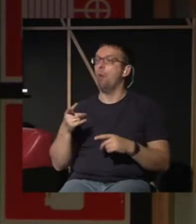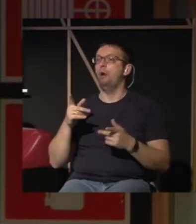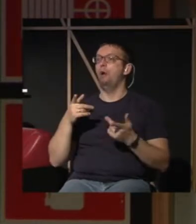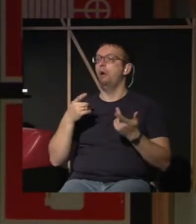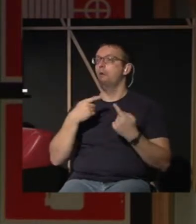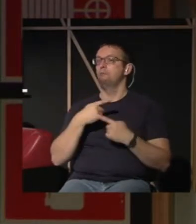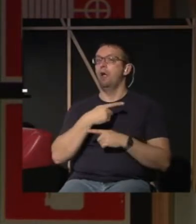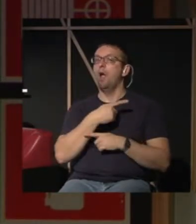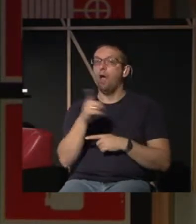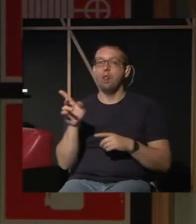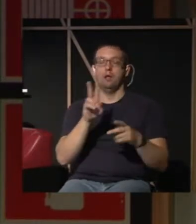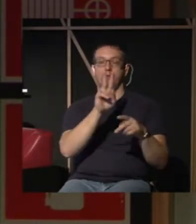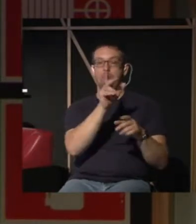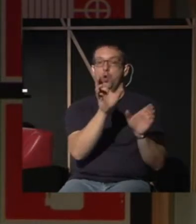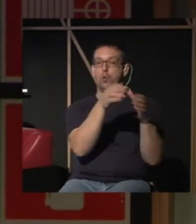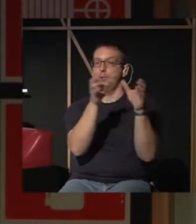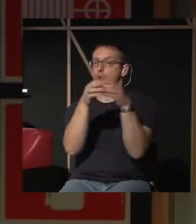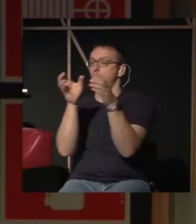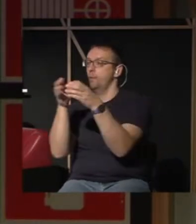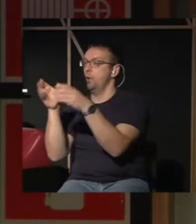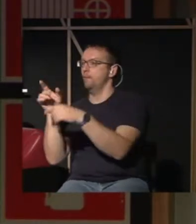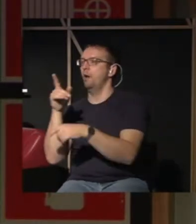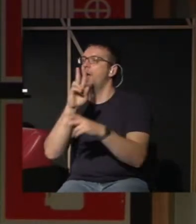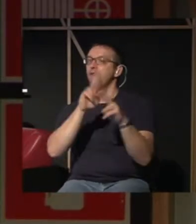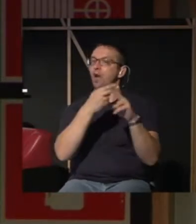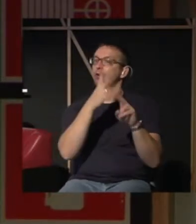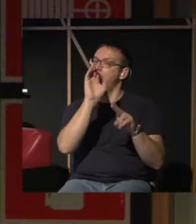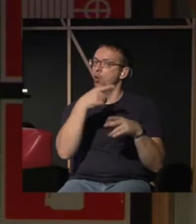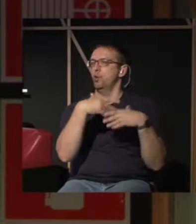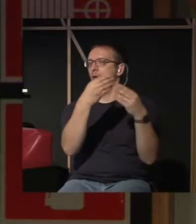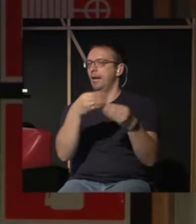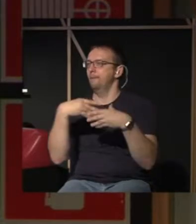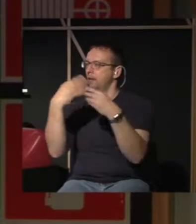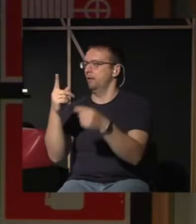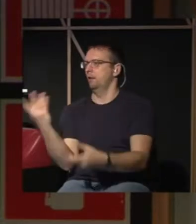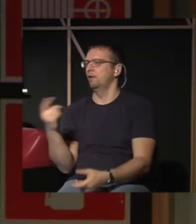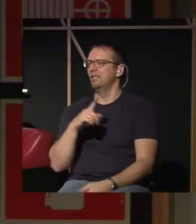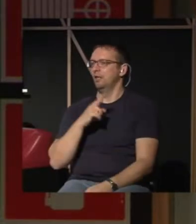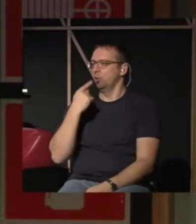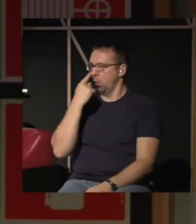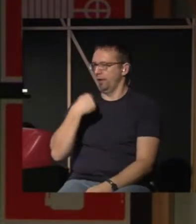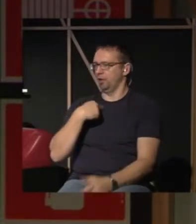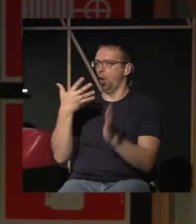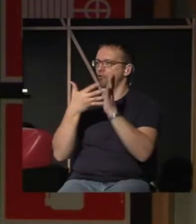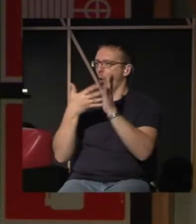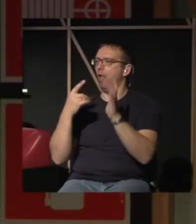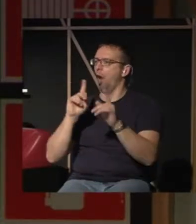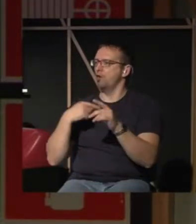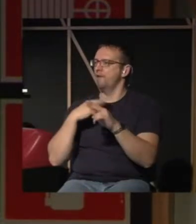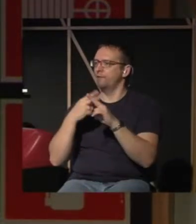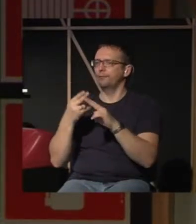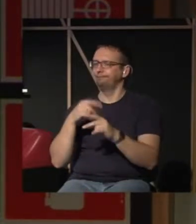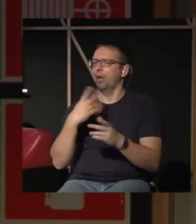in making sure that their hospitality guests that are being taken care of. Media, VIP,